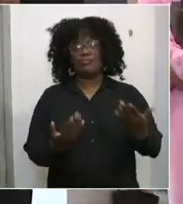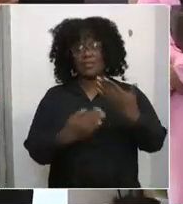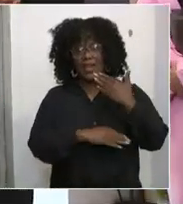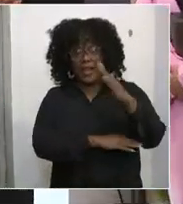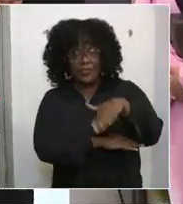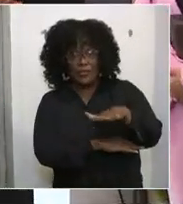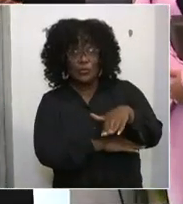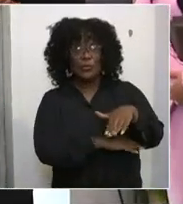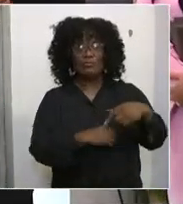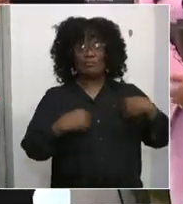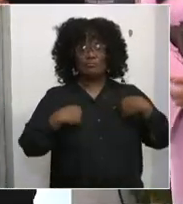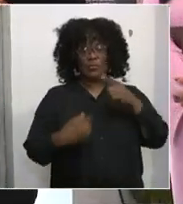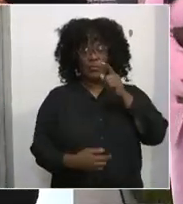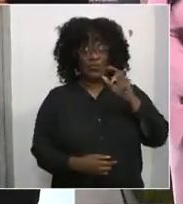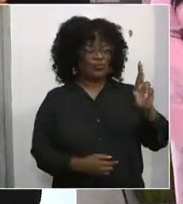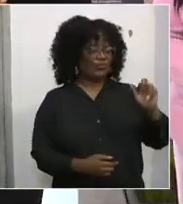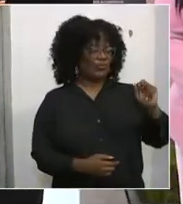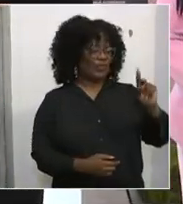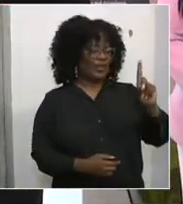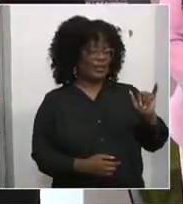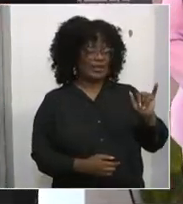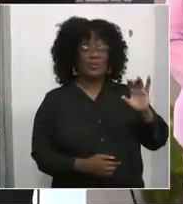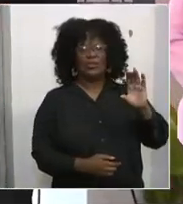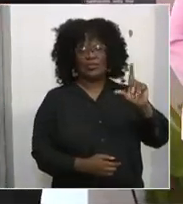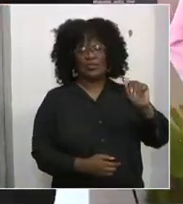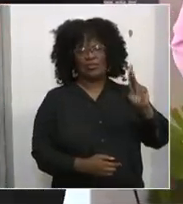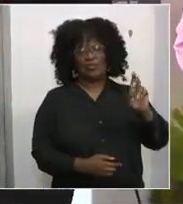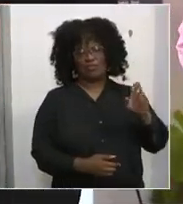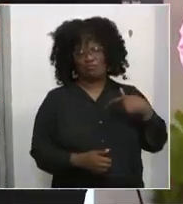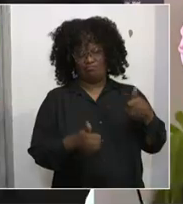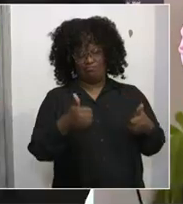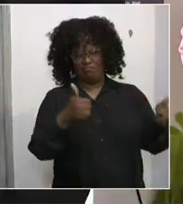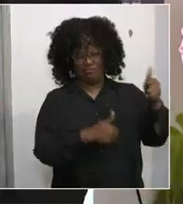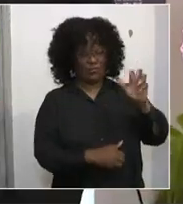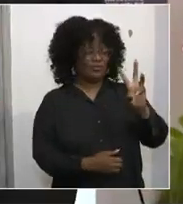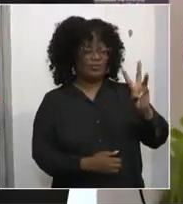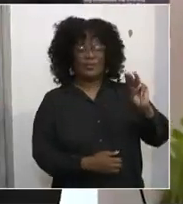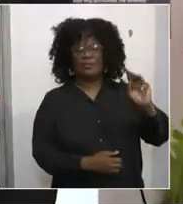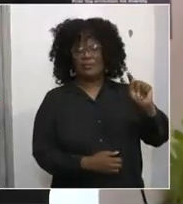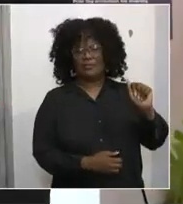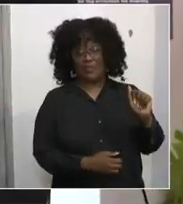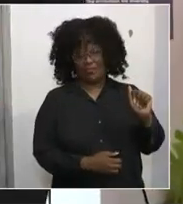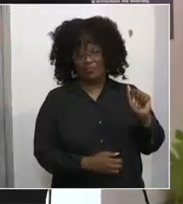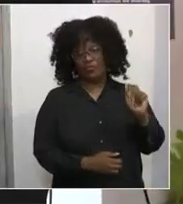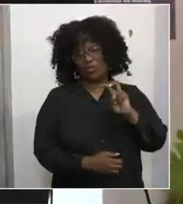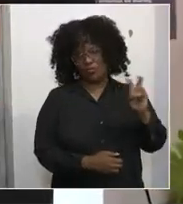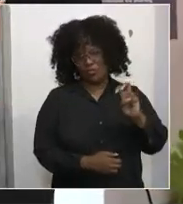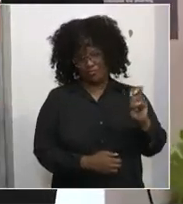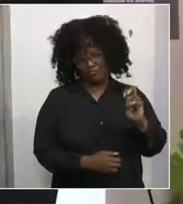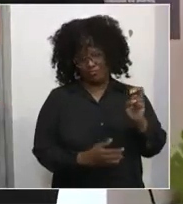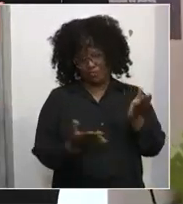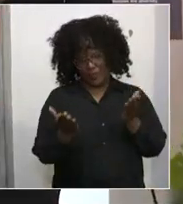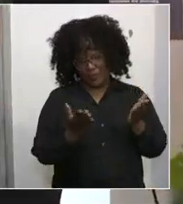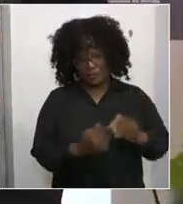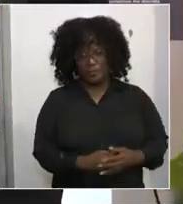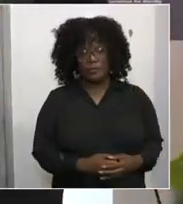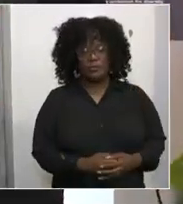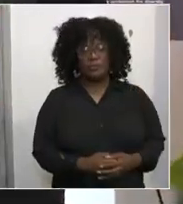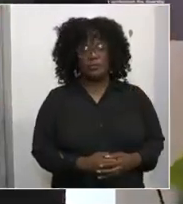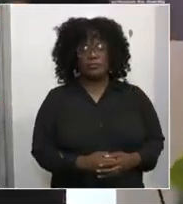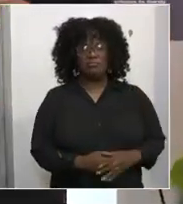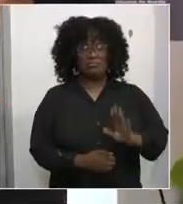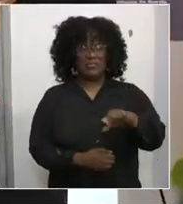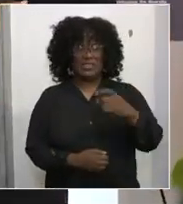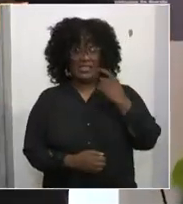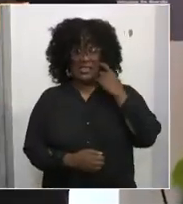at Metro. The Mayor took some of my thunder, but I'm going to repeat a couple things here. So, 4 things I want people to really concentrate on, and I'll go into a